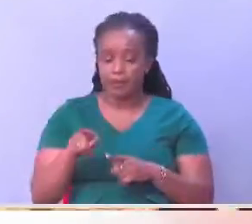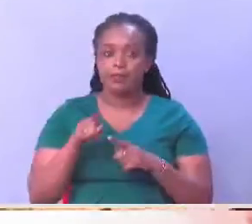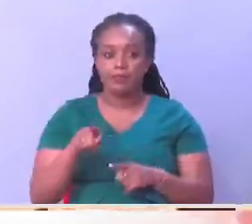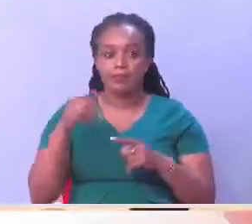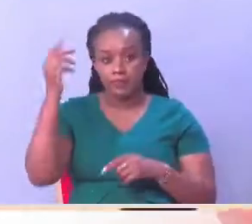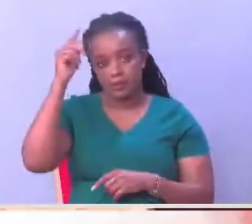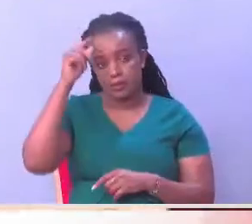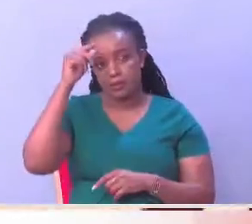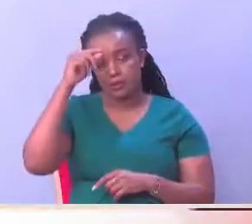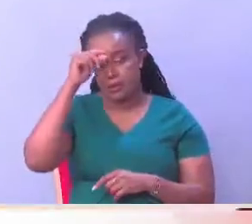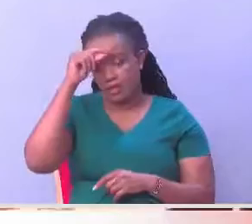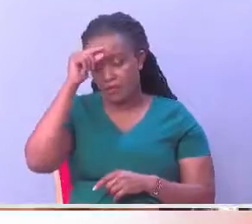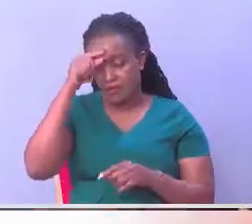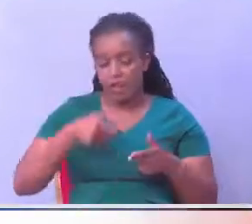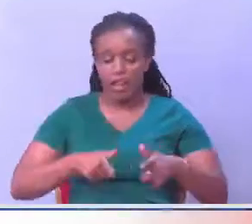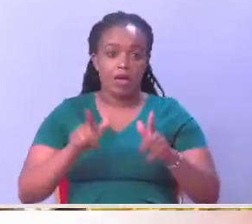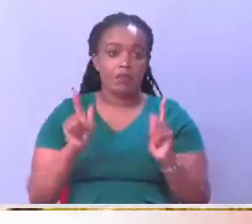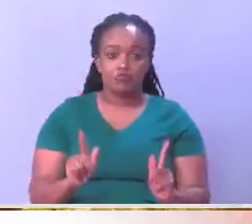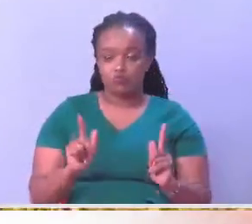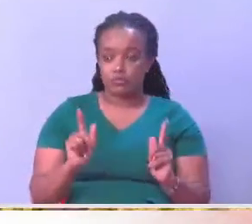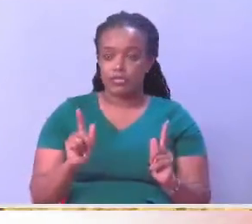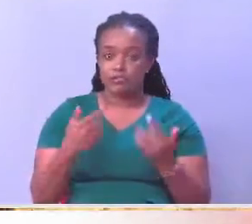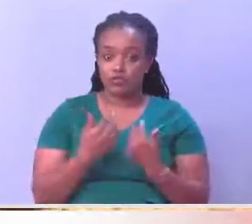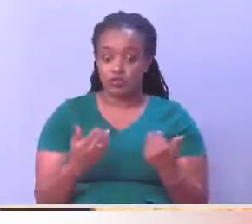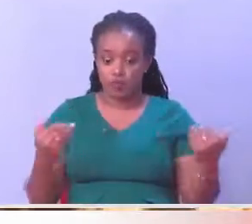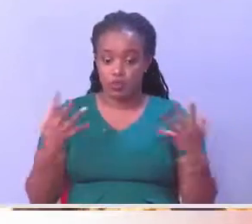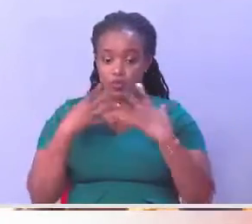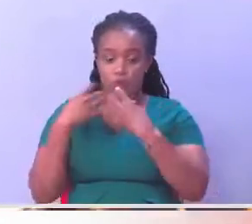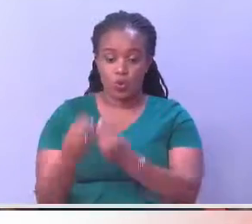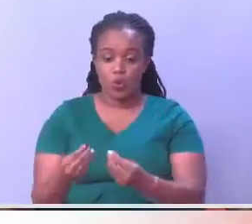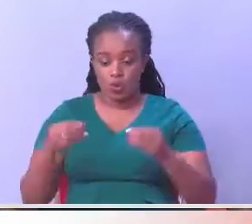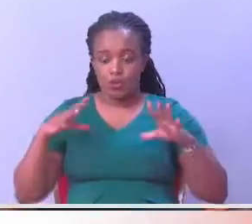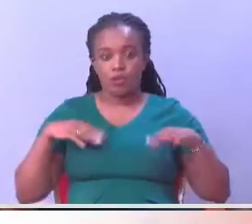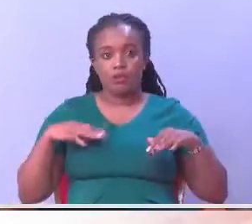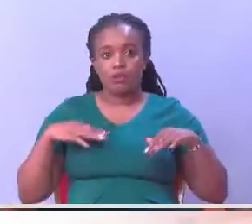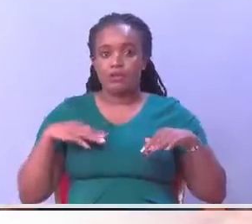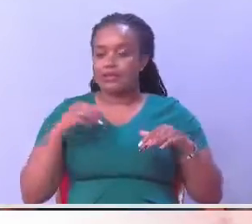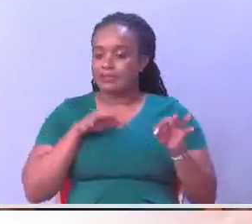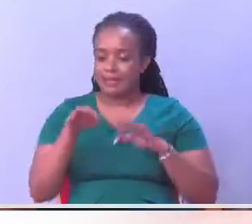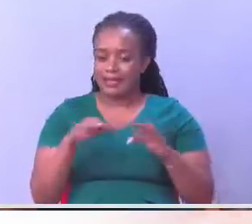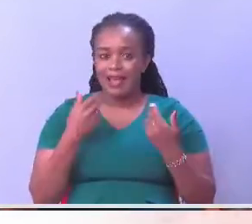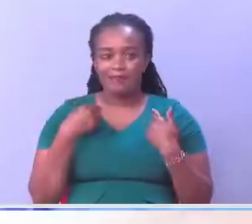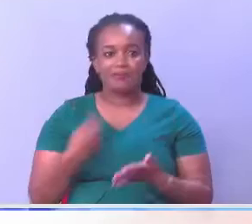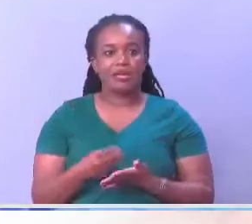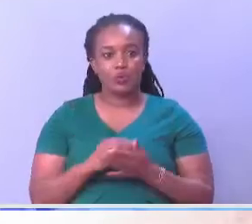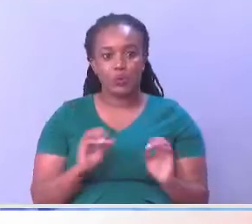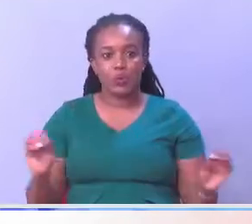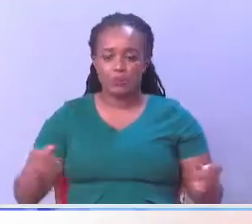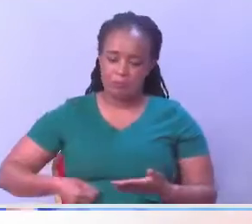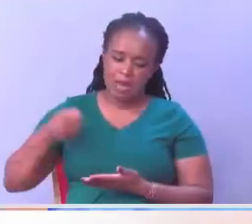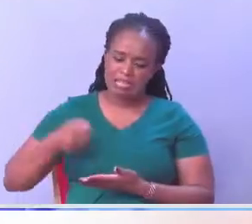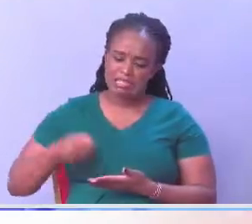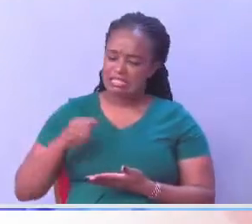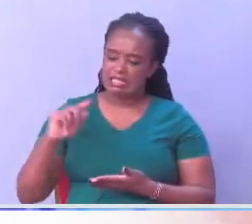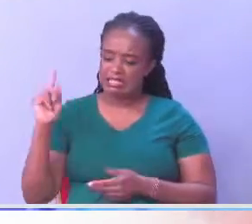allowing students to break for midterm, saying they are burdened financially. Hatuna budget ya kila siku. Ningependa serikali